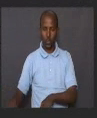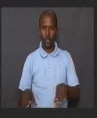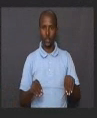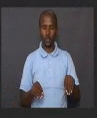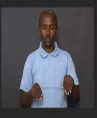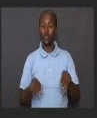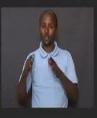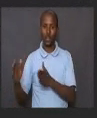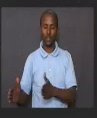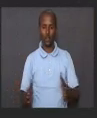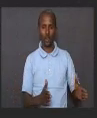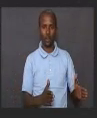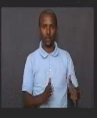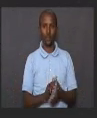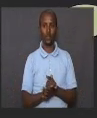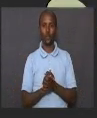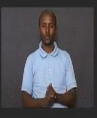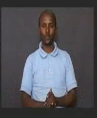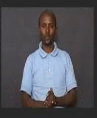Students, let's get ready.